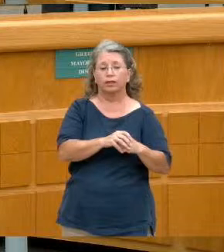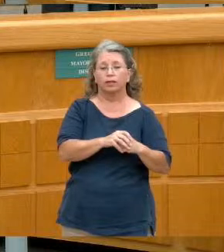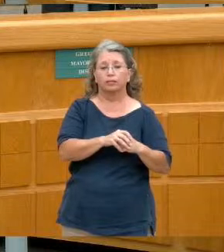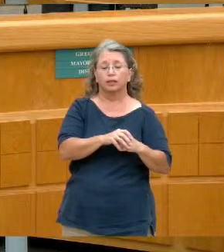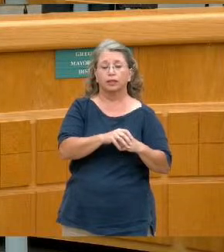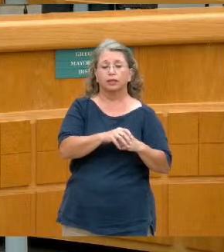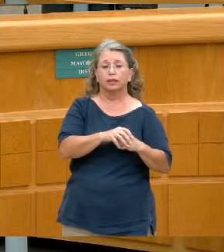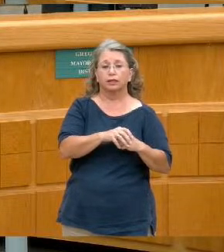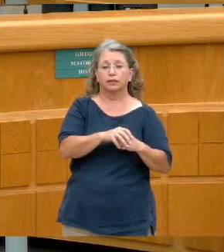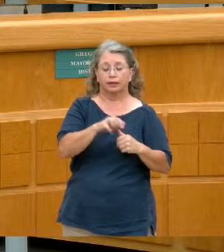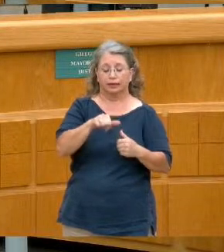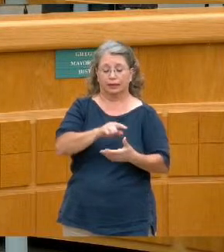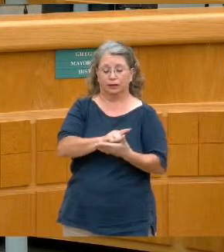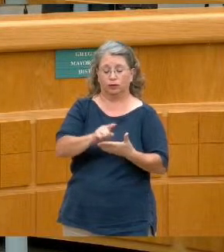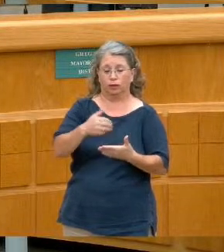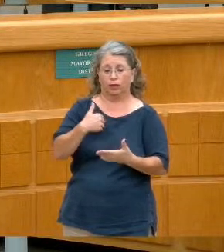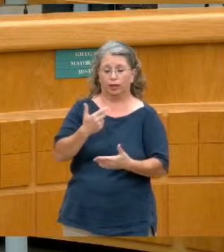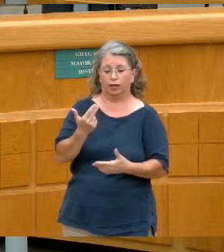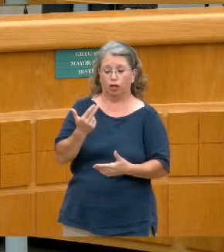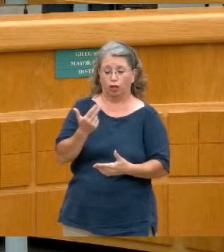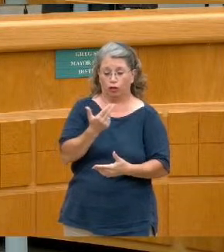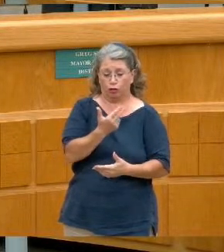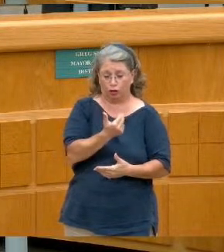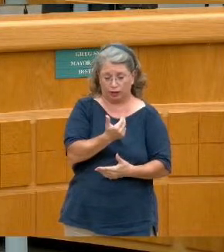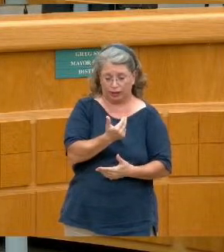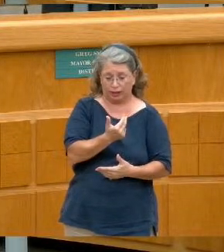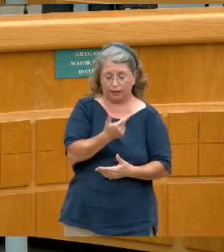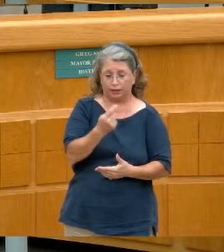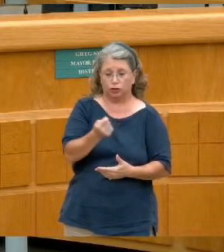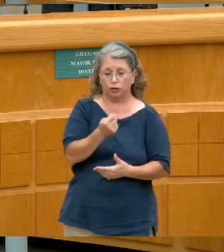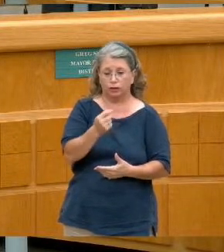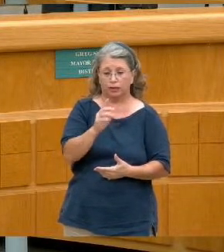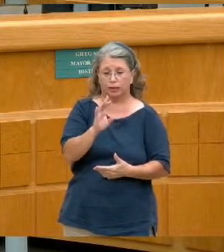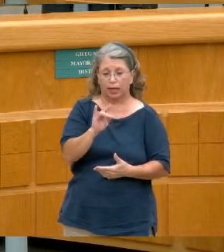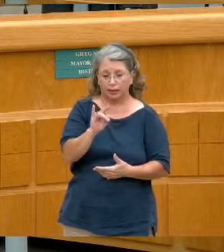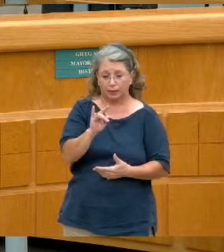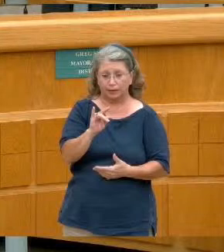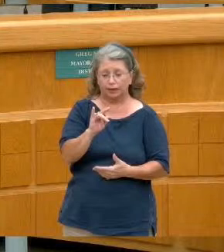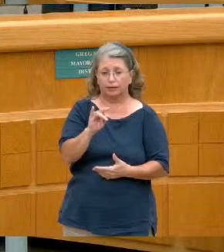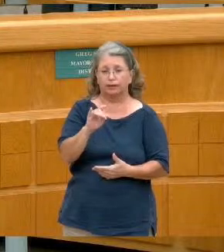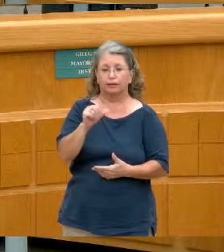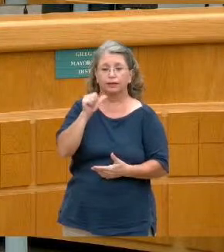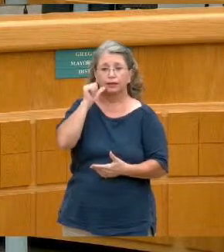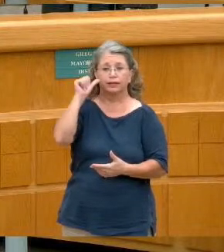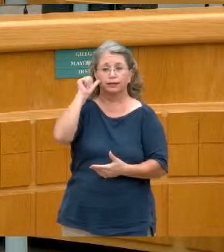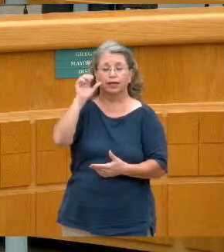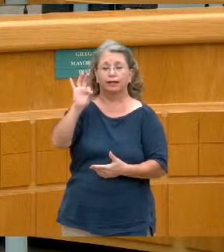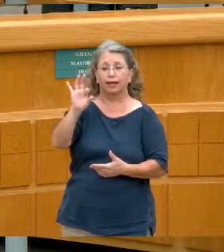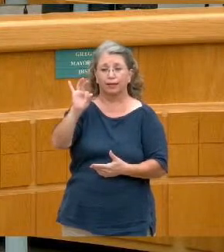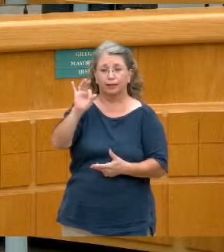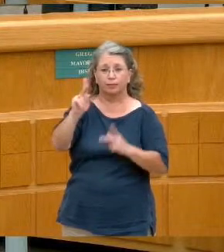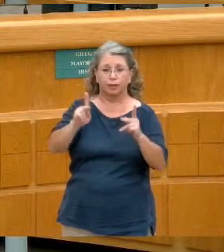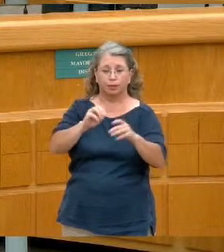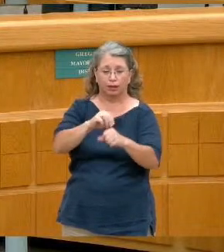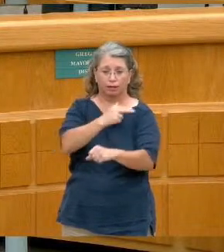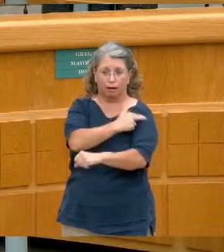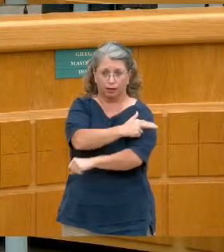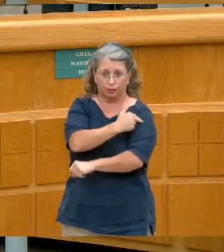on Monday there were 13 on Tuesday, 18, and yesterday 19 in the hospital.